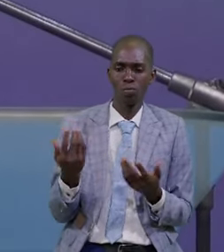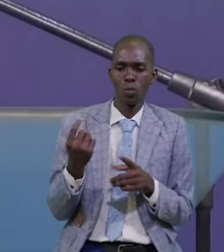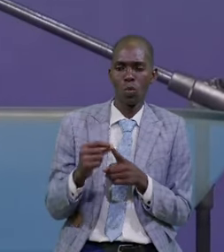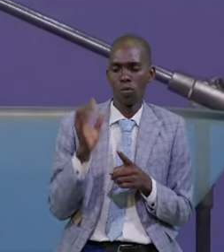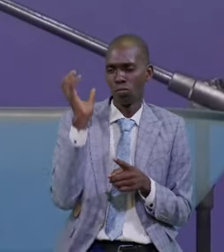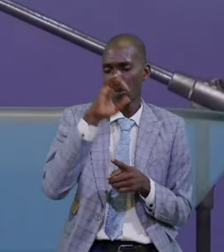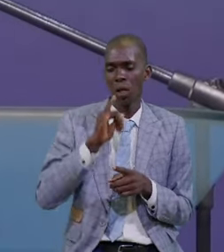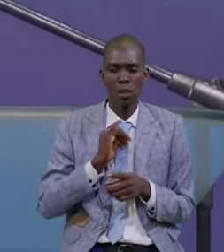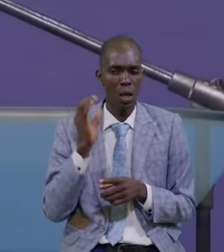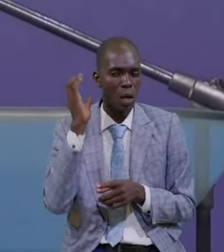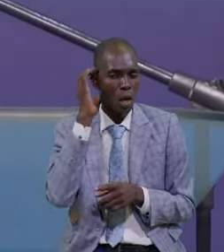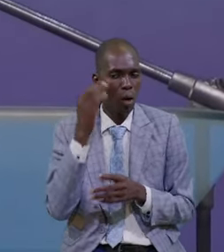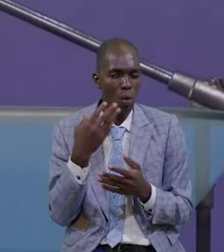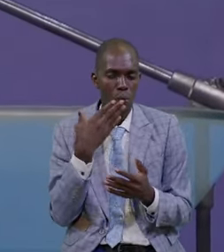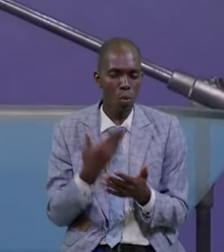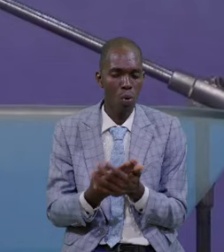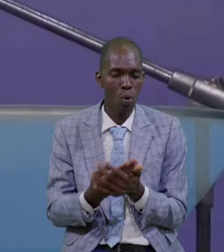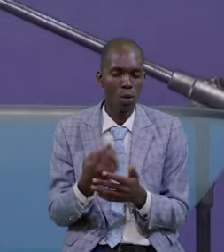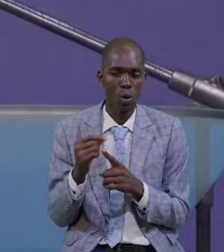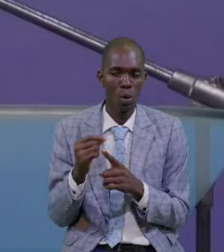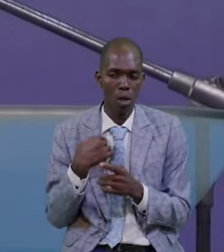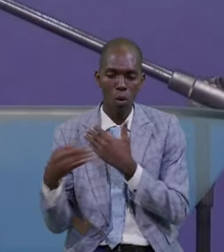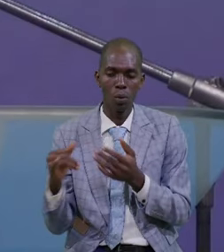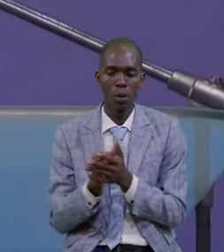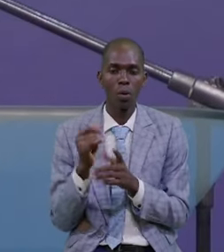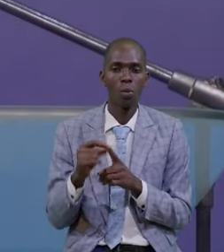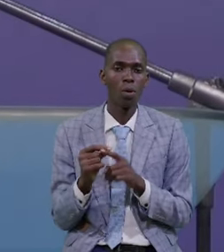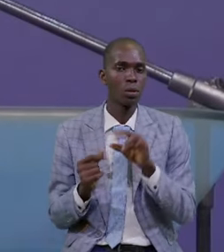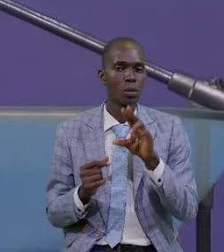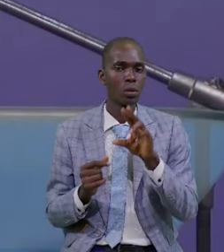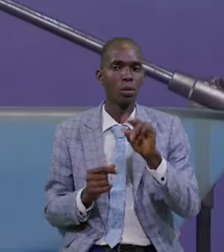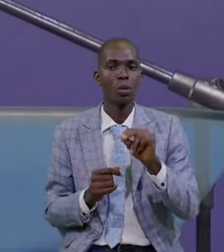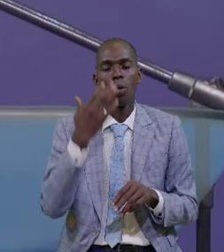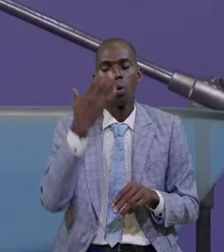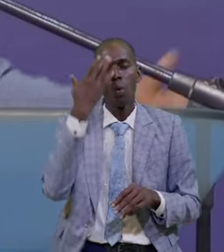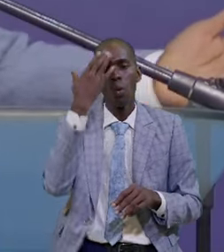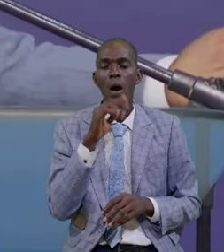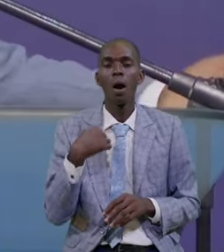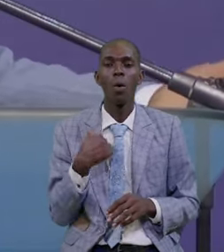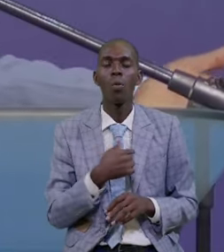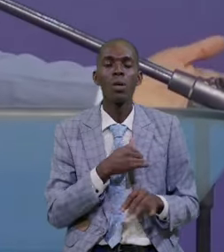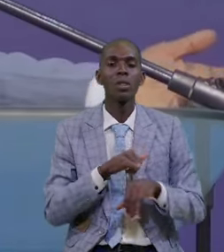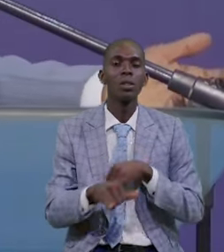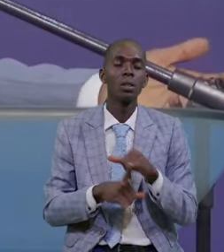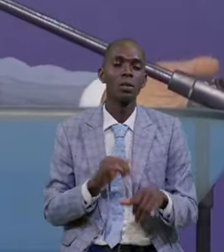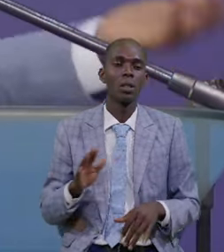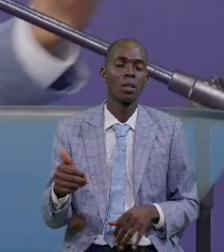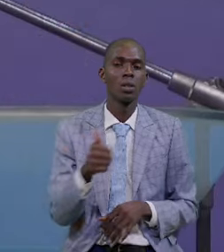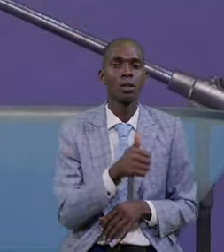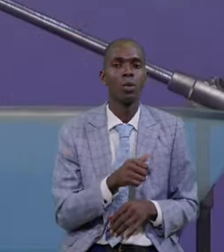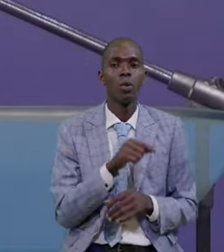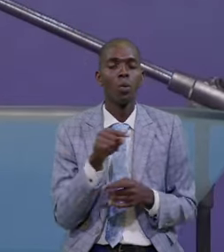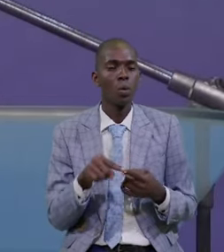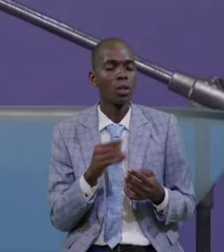well, and I copied that. Why are we deceiving ourselves? It's like somebody saying, when